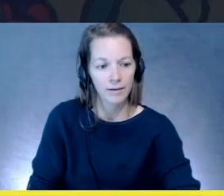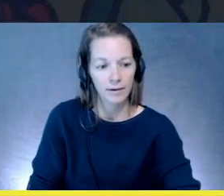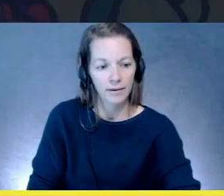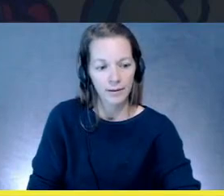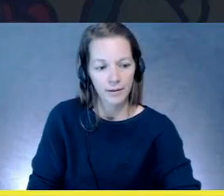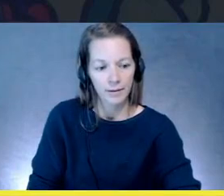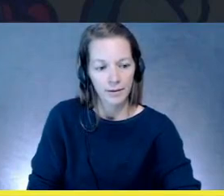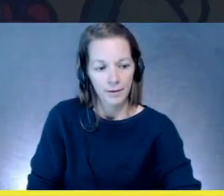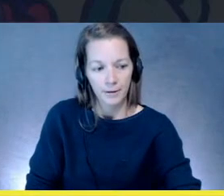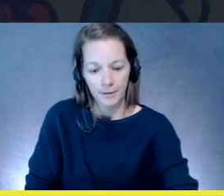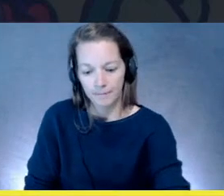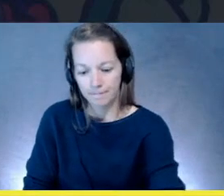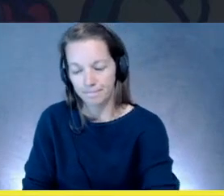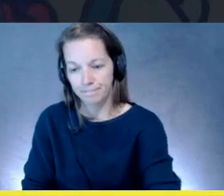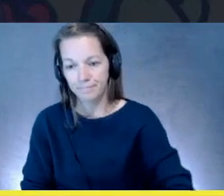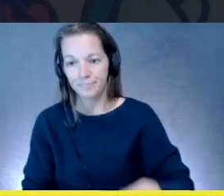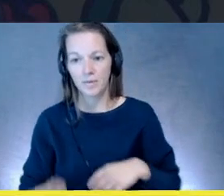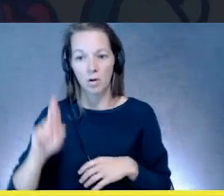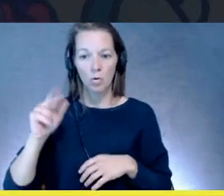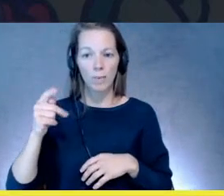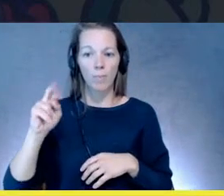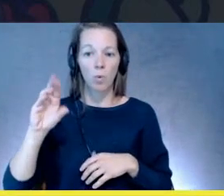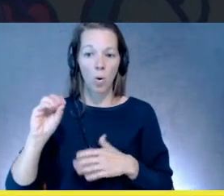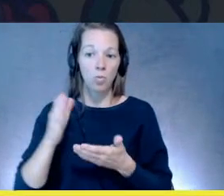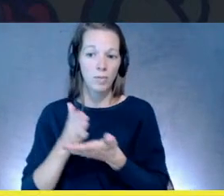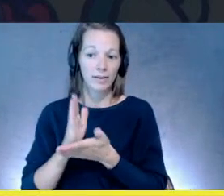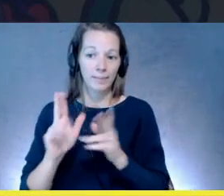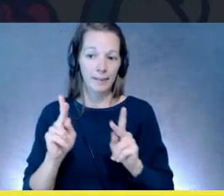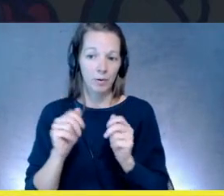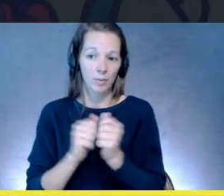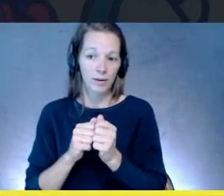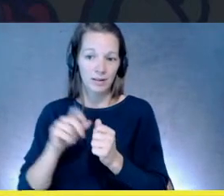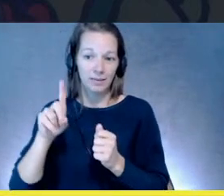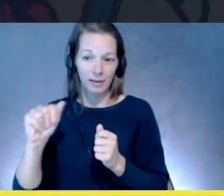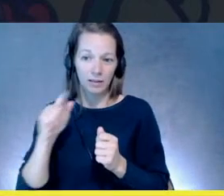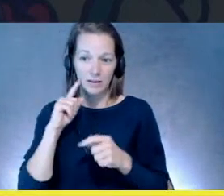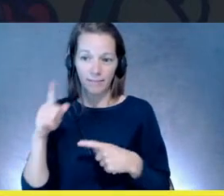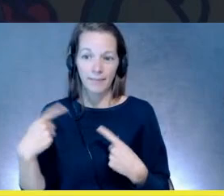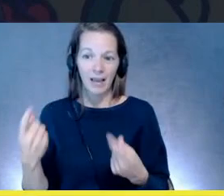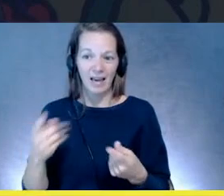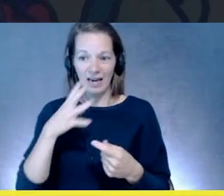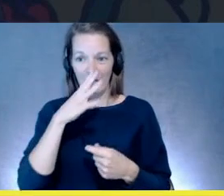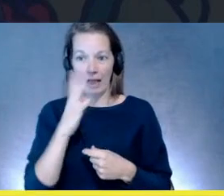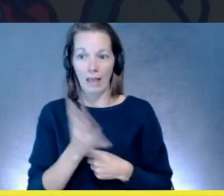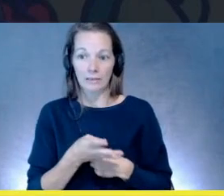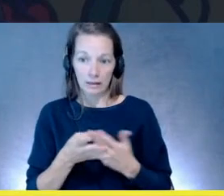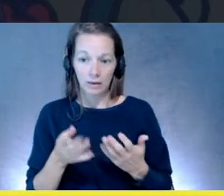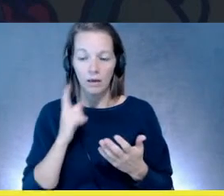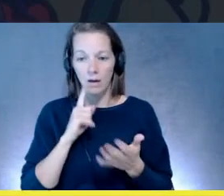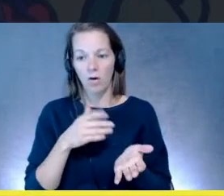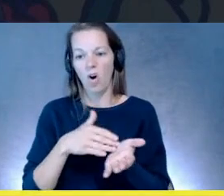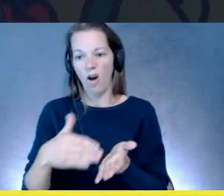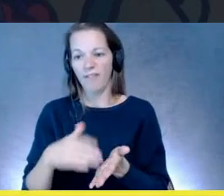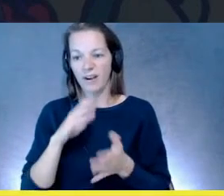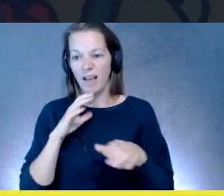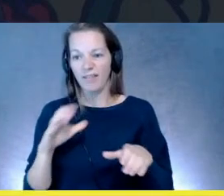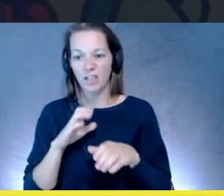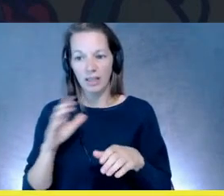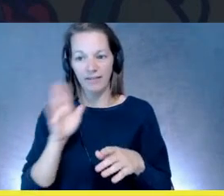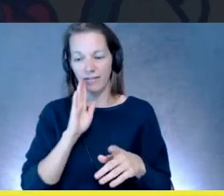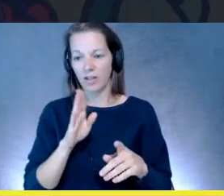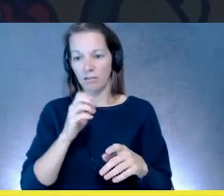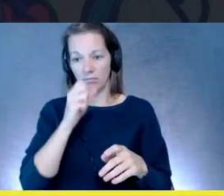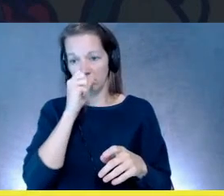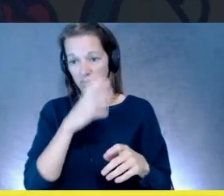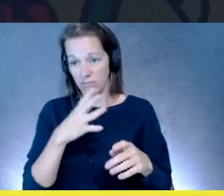The reproductive rights and parenting rights of people with disabilities have long been neglected at best and often actively curtailed, which helps